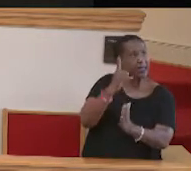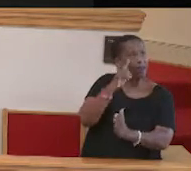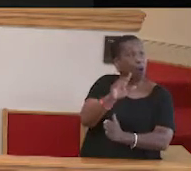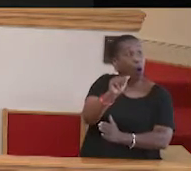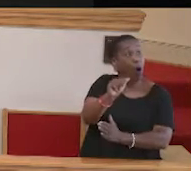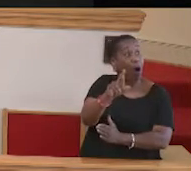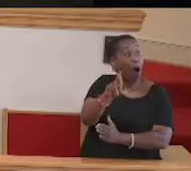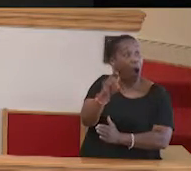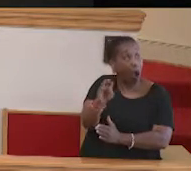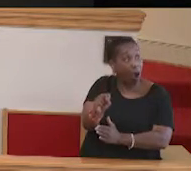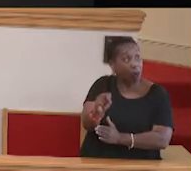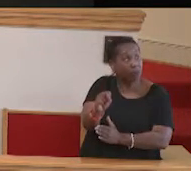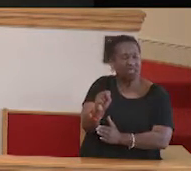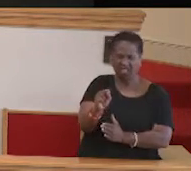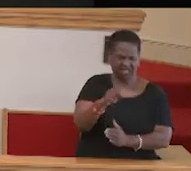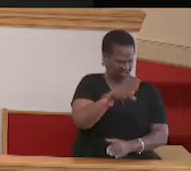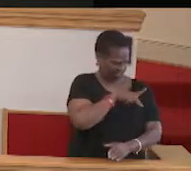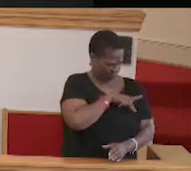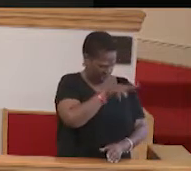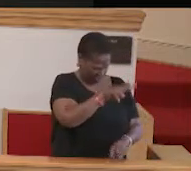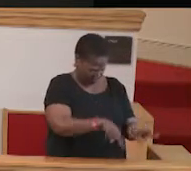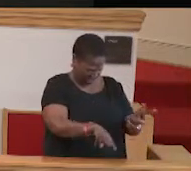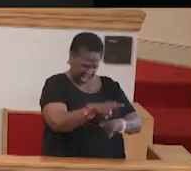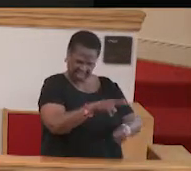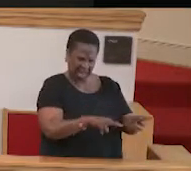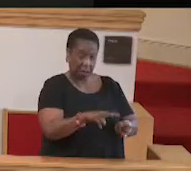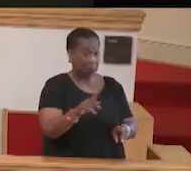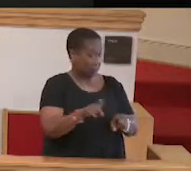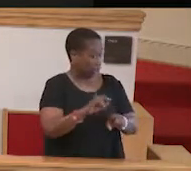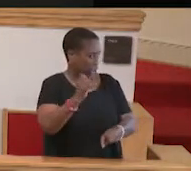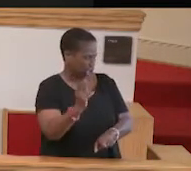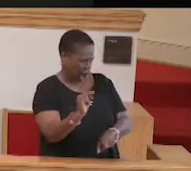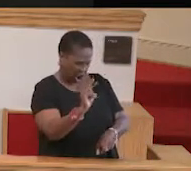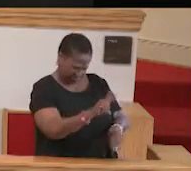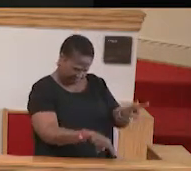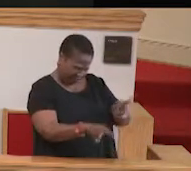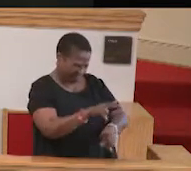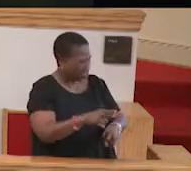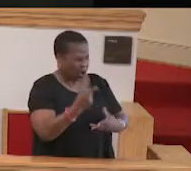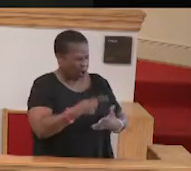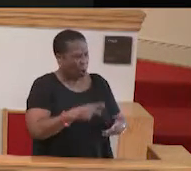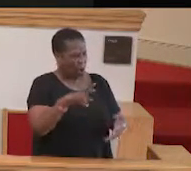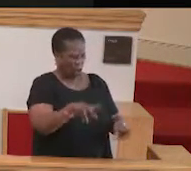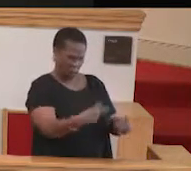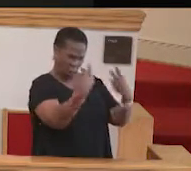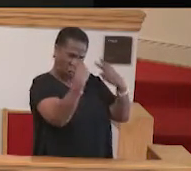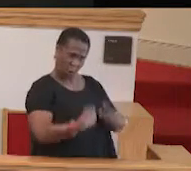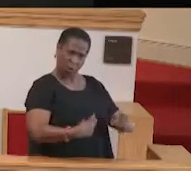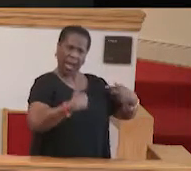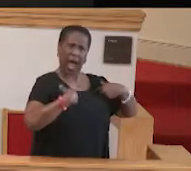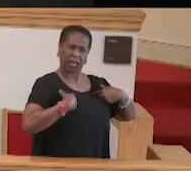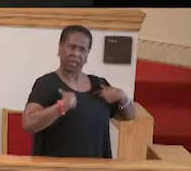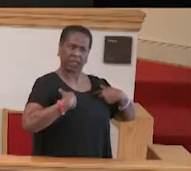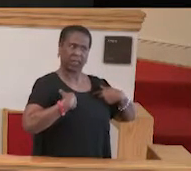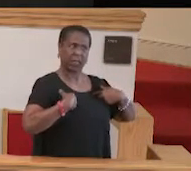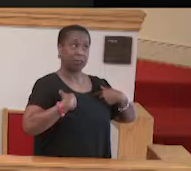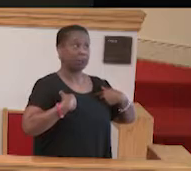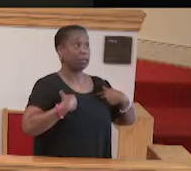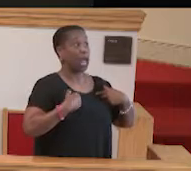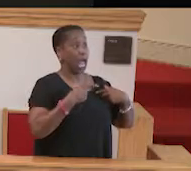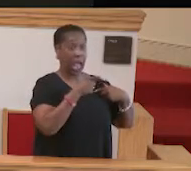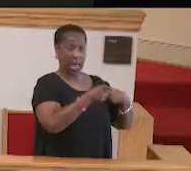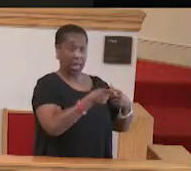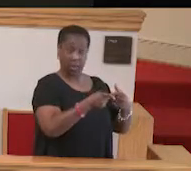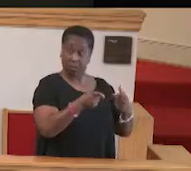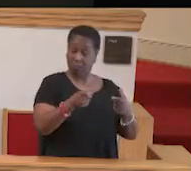alms. Peter looked intently at him, as did John, and said, "Look at us." And he fixed his